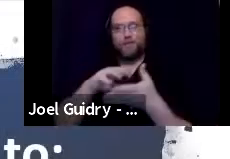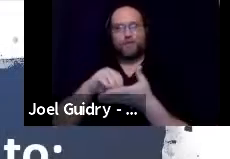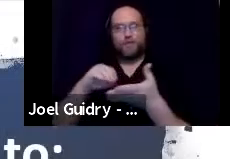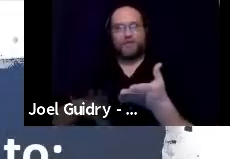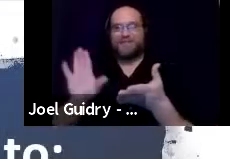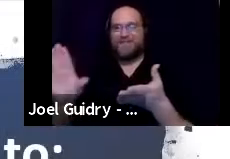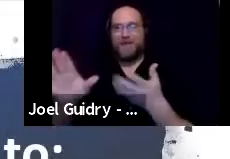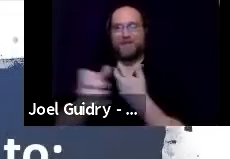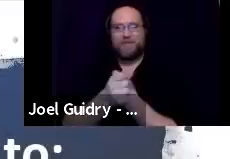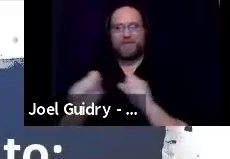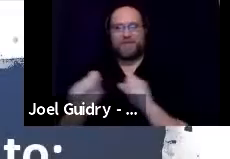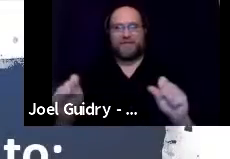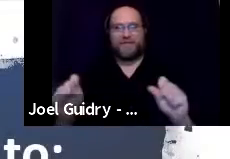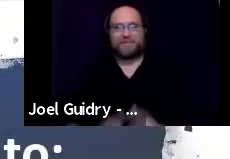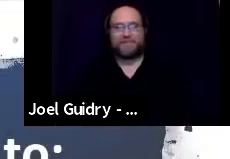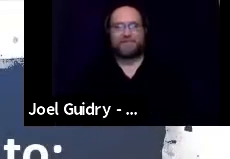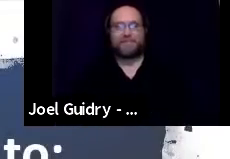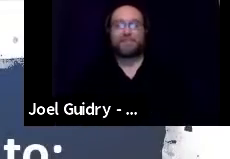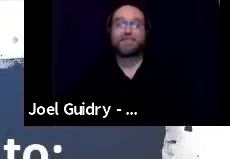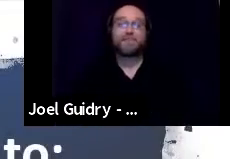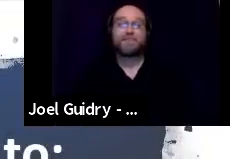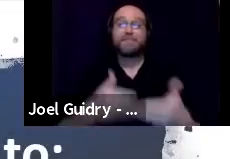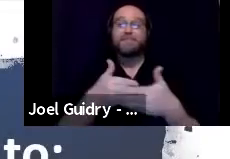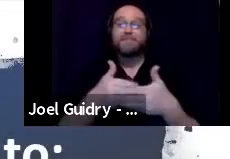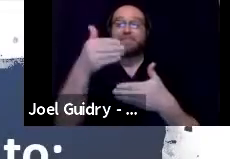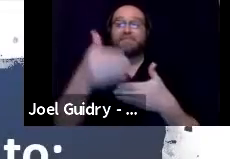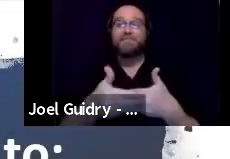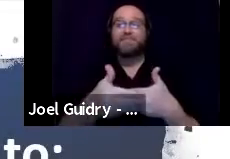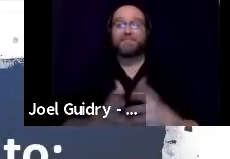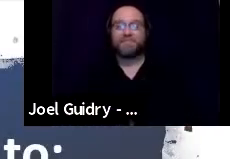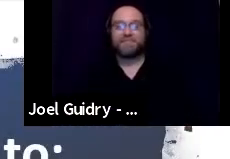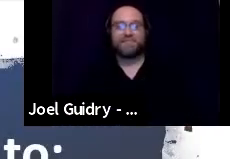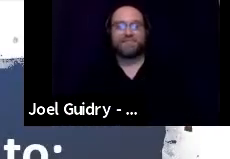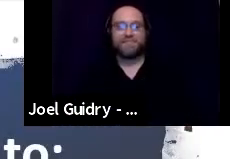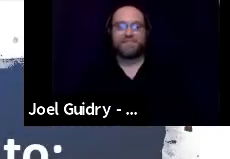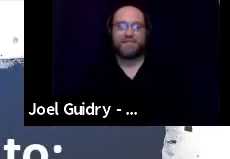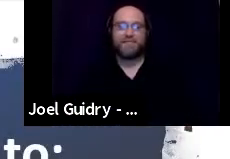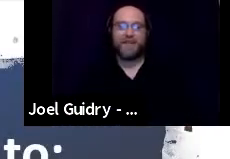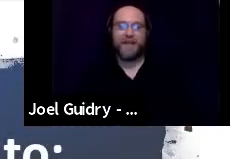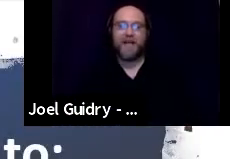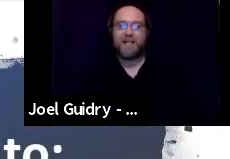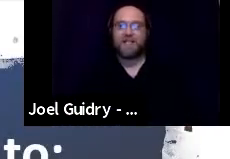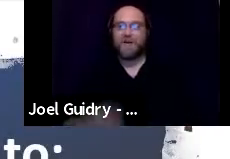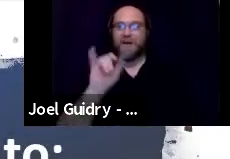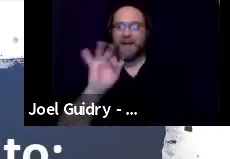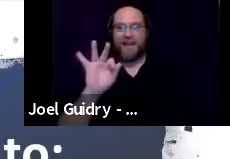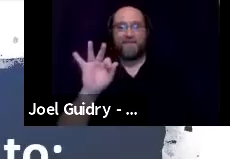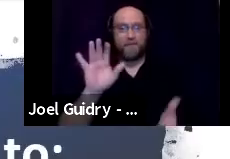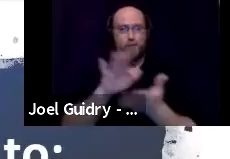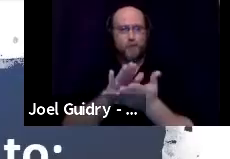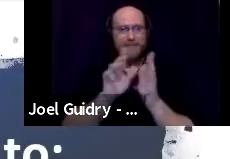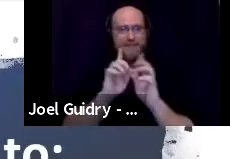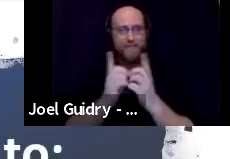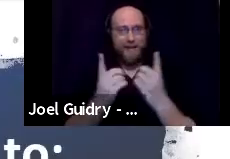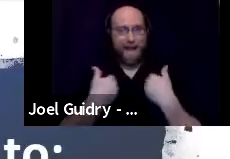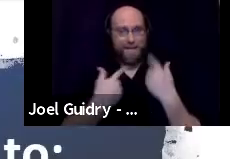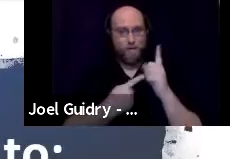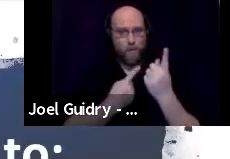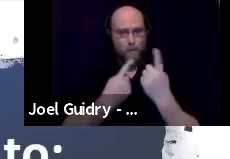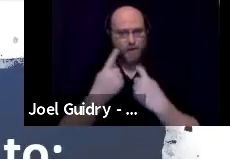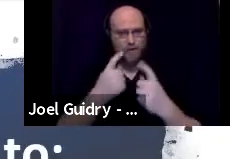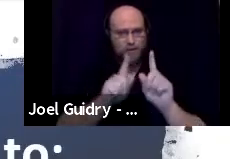please. All right, so what happens if the school district has some questions? Who do they contact? If it's